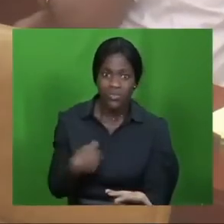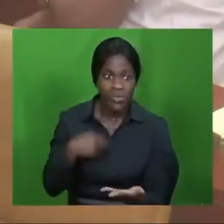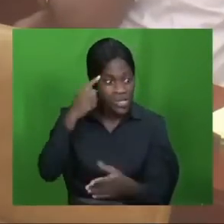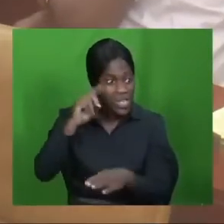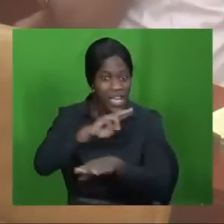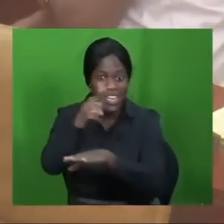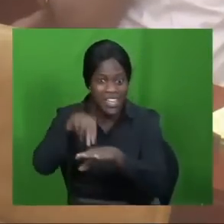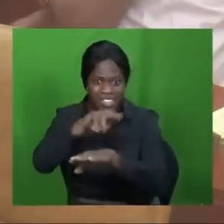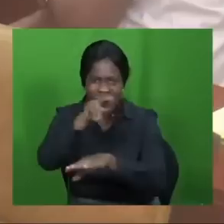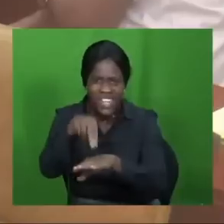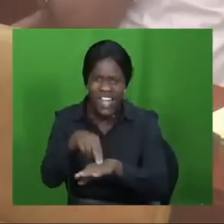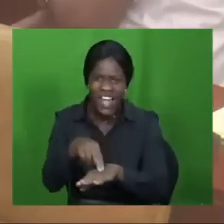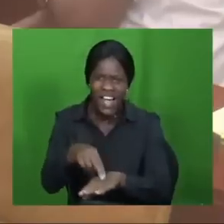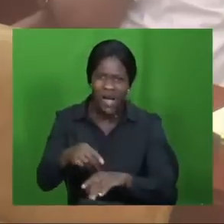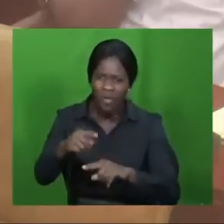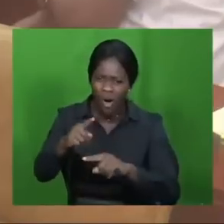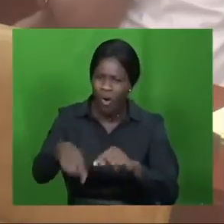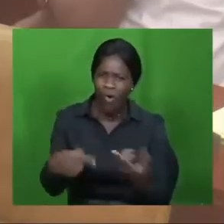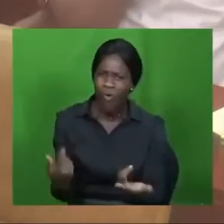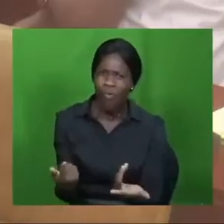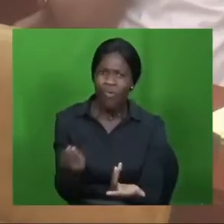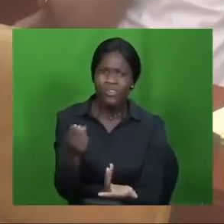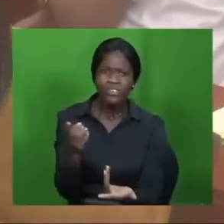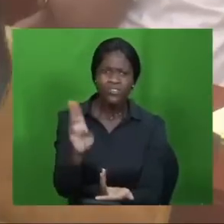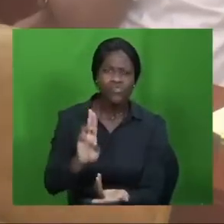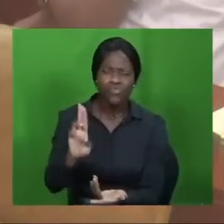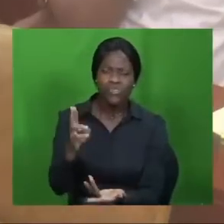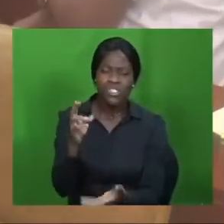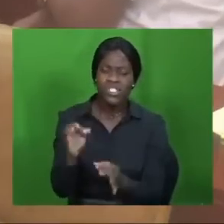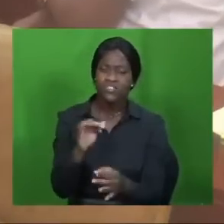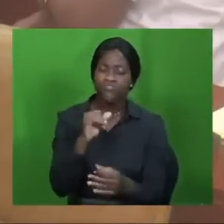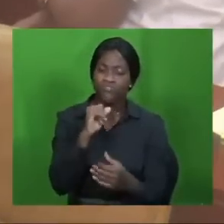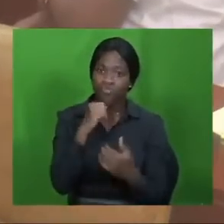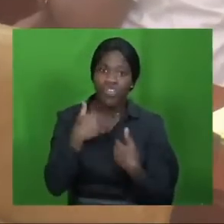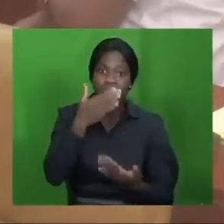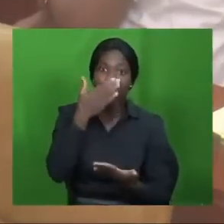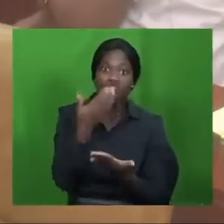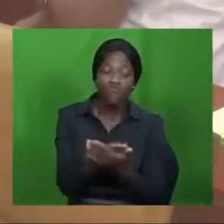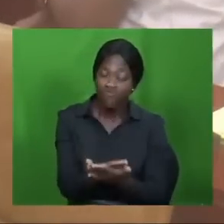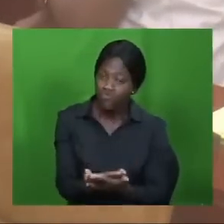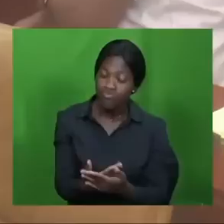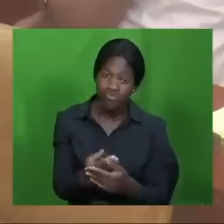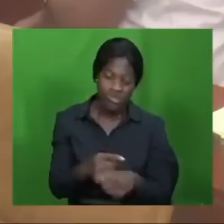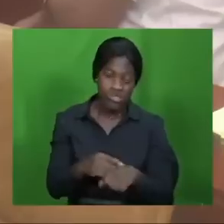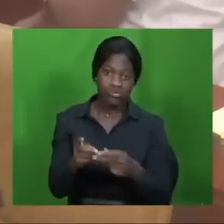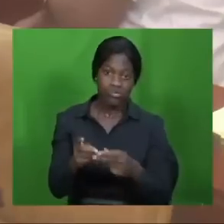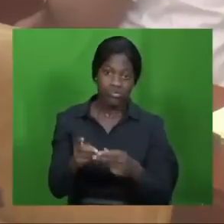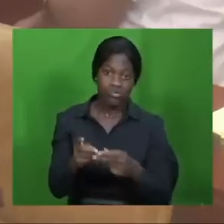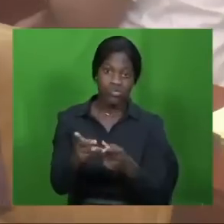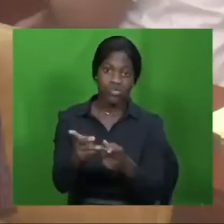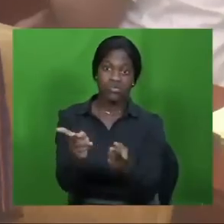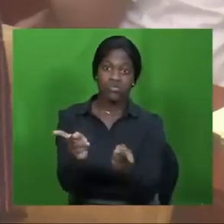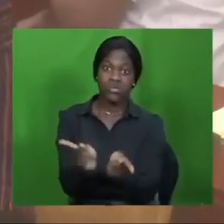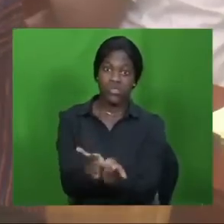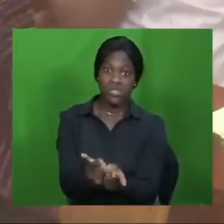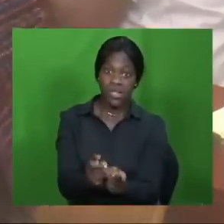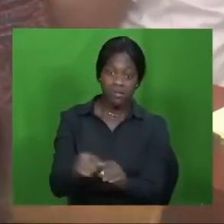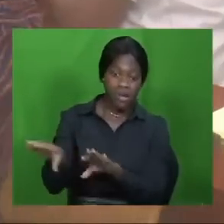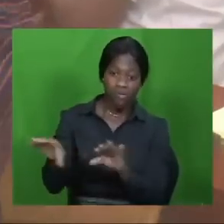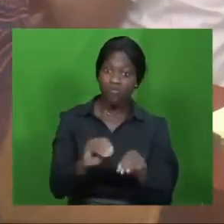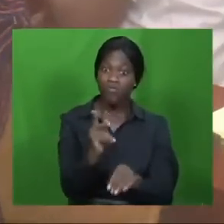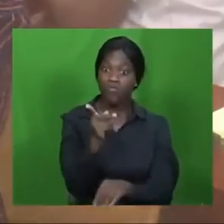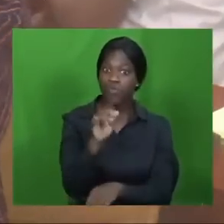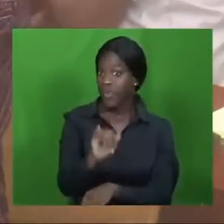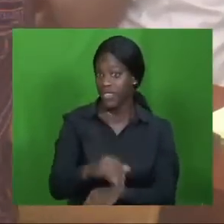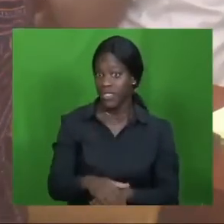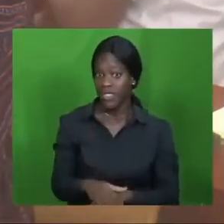is nationalism without having a national sports stadium? Baba Yara go to Kumasi. It's an apology of a stadium. Mr. Minister, the money that